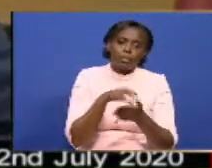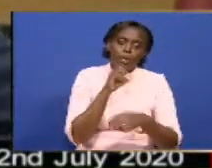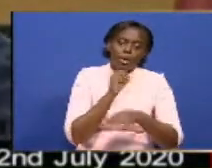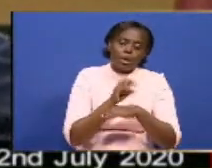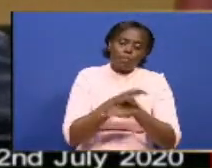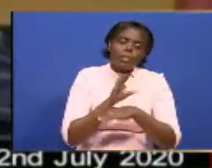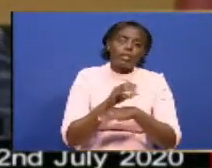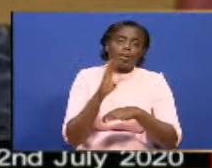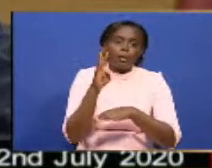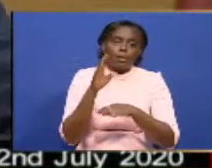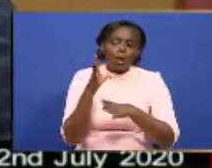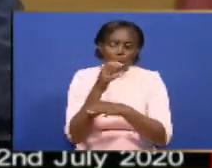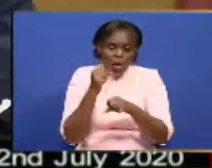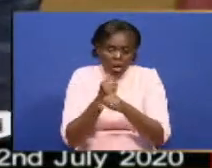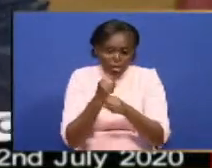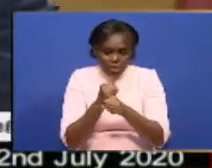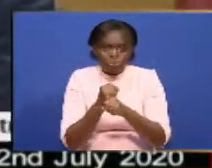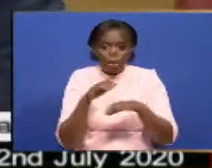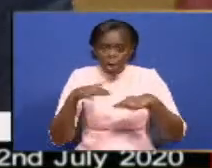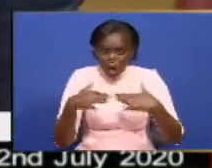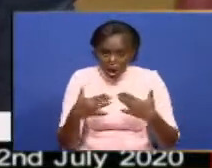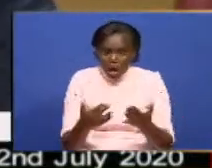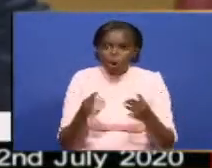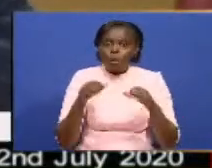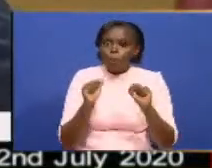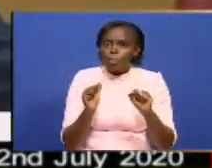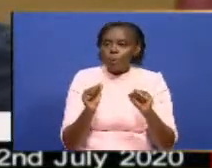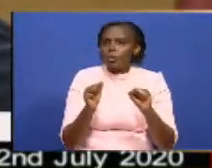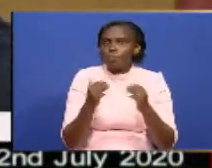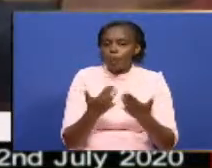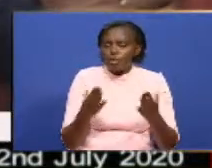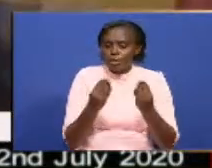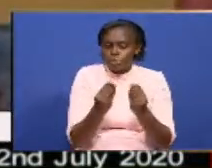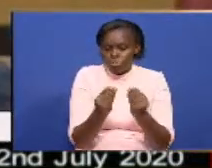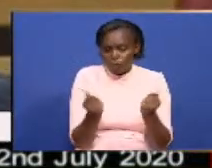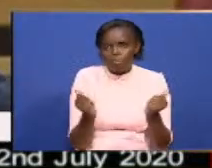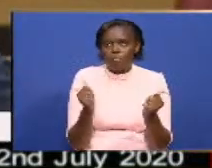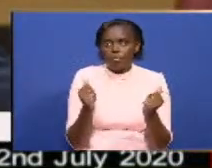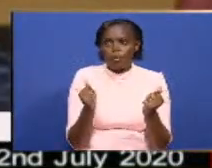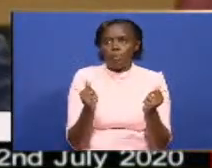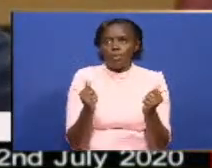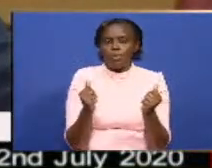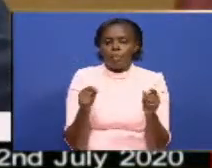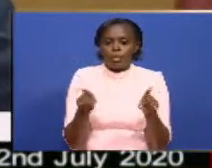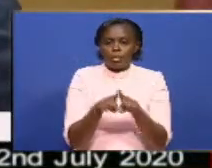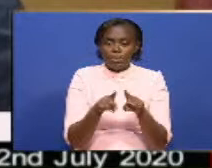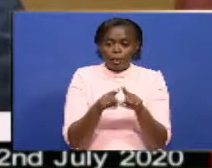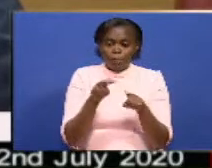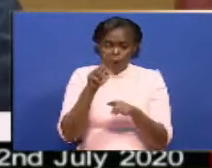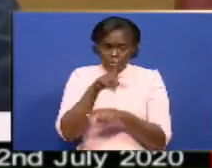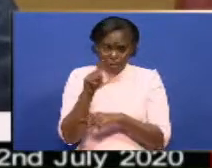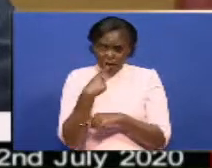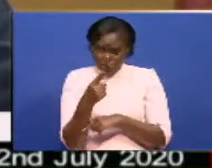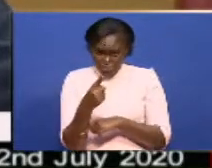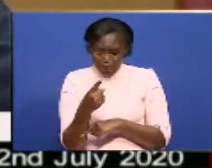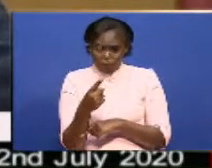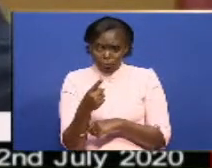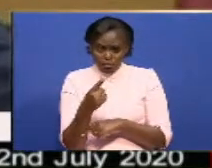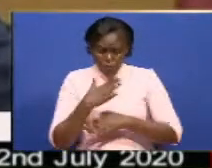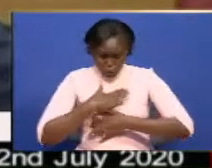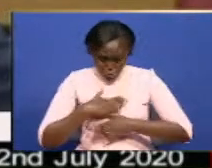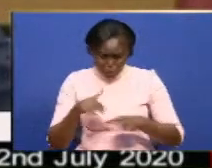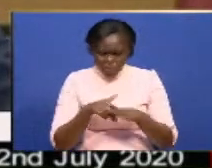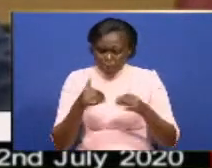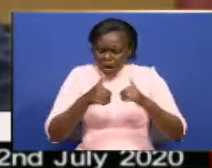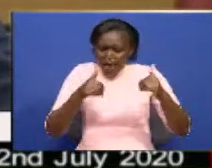in the bill in terms of how this thing should be addressed. And I really like what Honorable Millie was saying, that there are